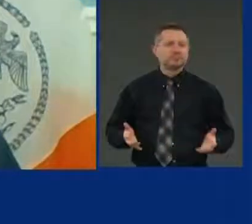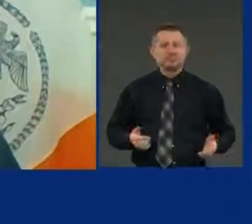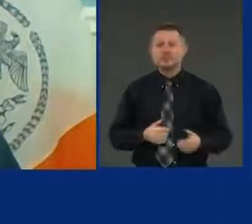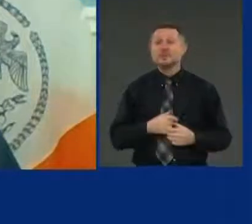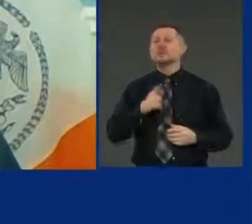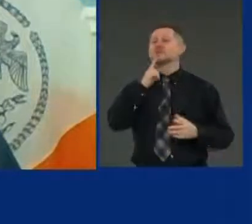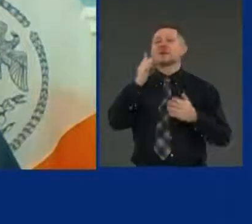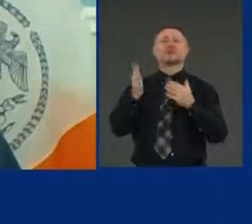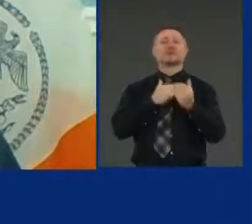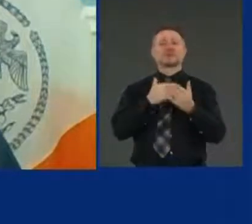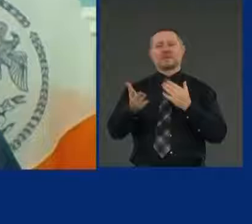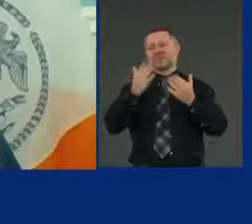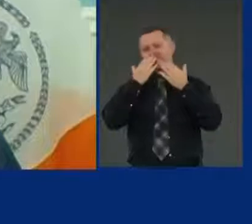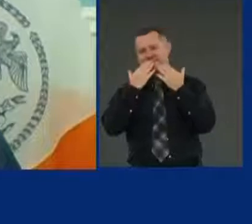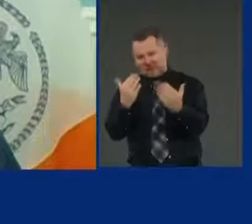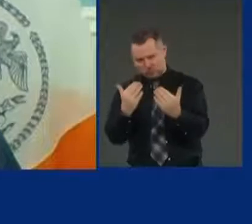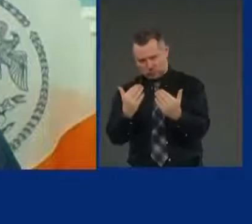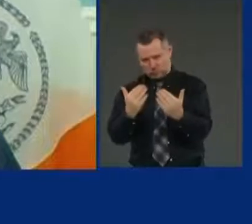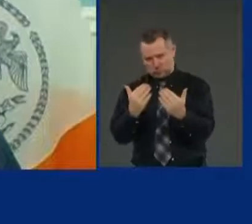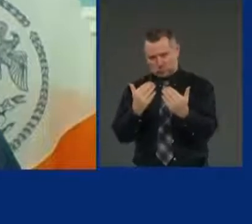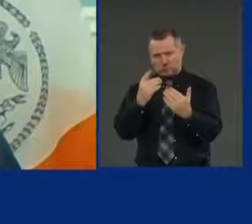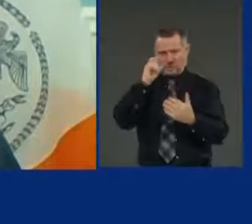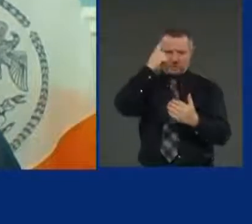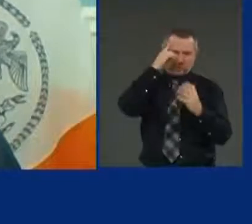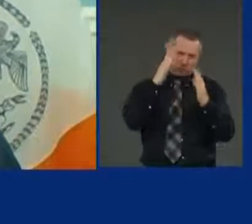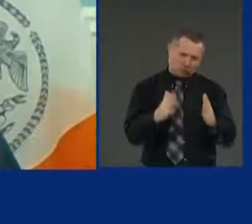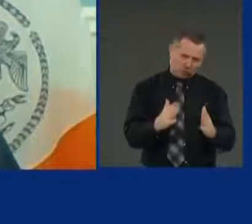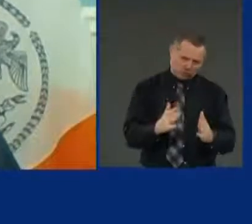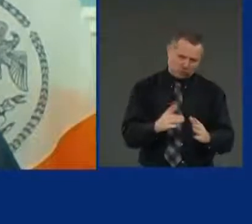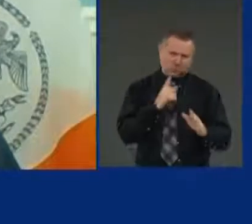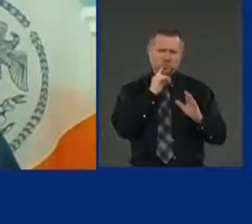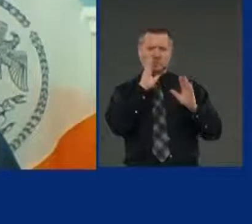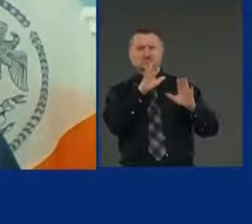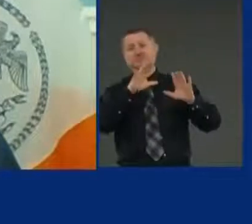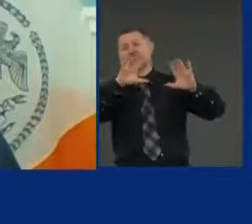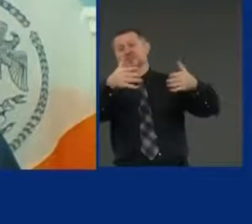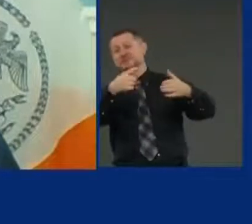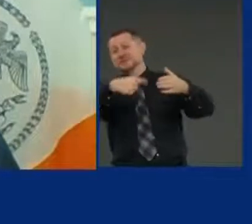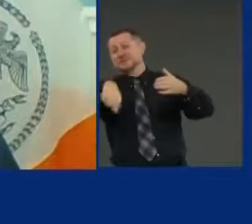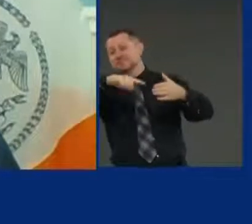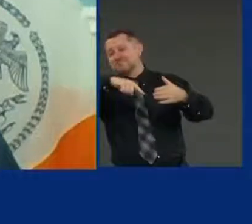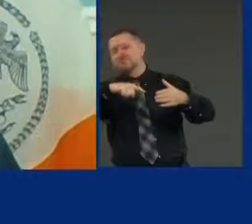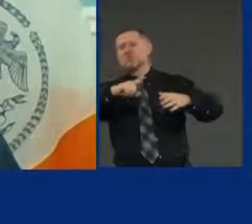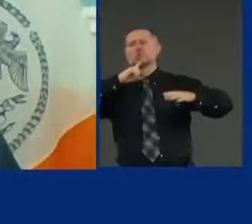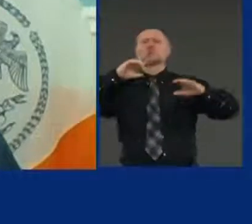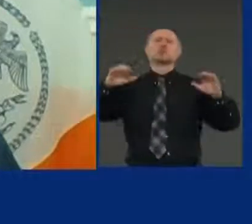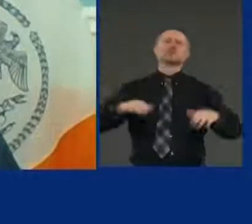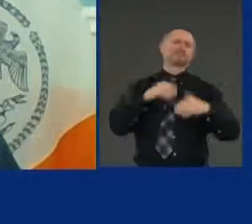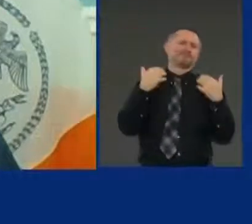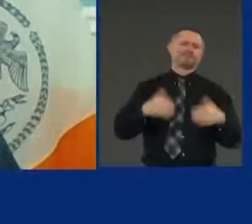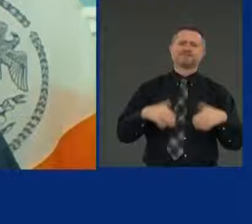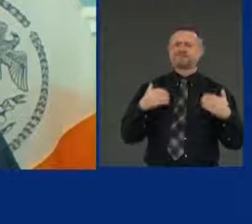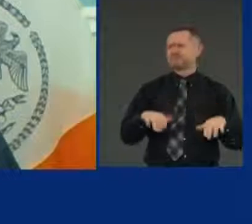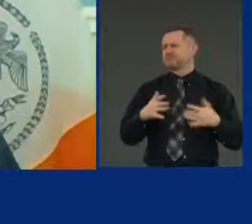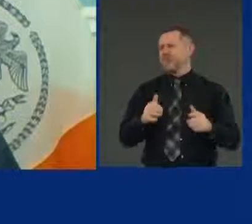Thank you. I want to say, first of all, thank you, Governor. Thank you to your whole team for the extraordinary work that's happened over these last